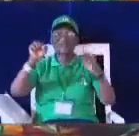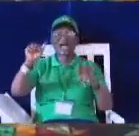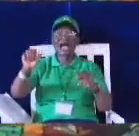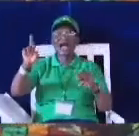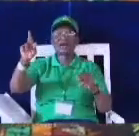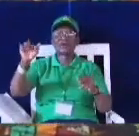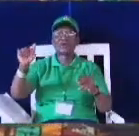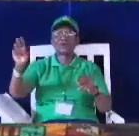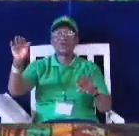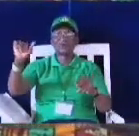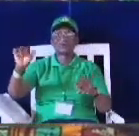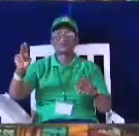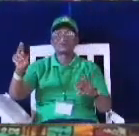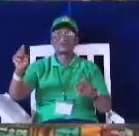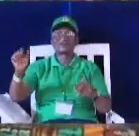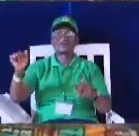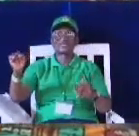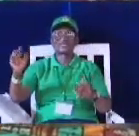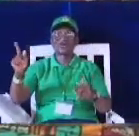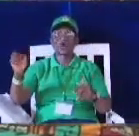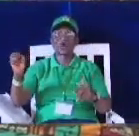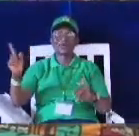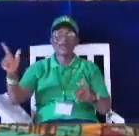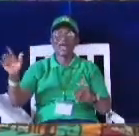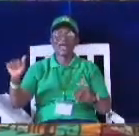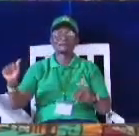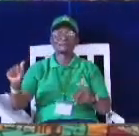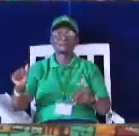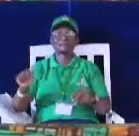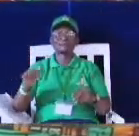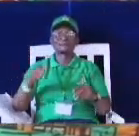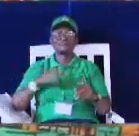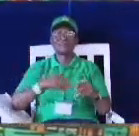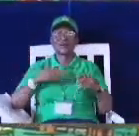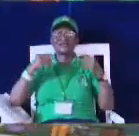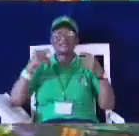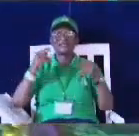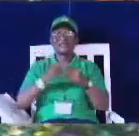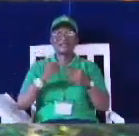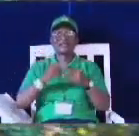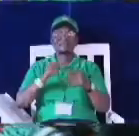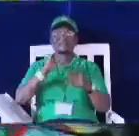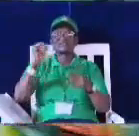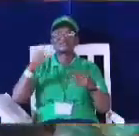Praise the Lord. My name is Pastor Kunle Adishino.